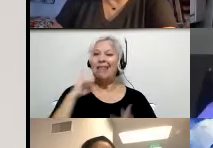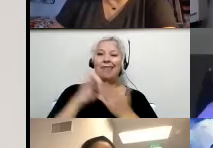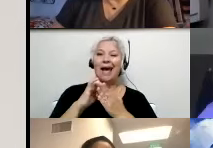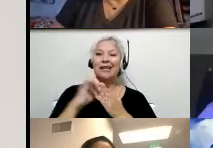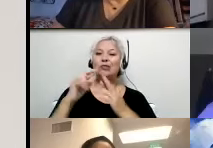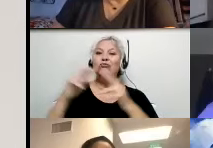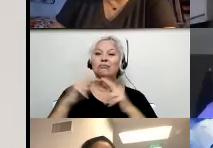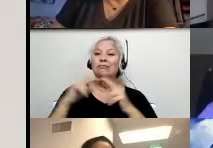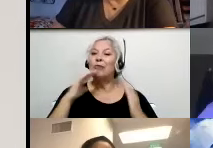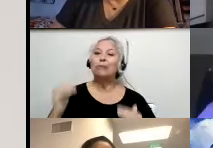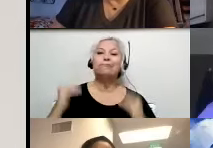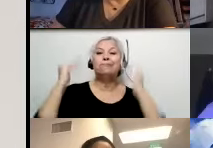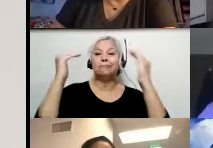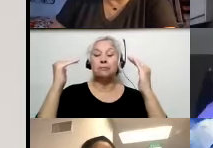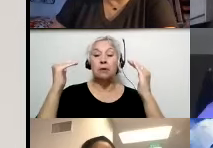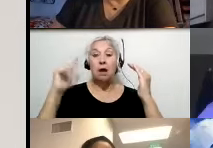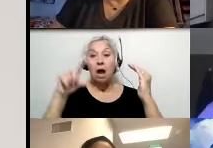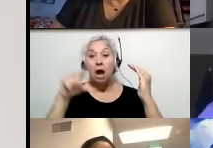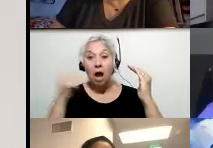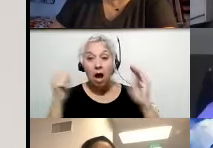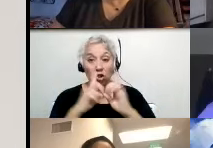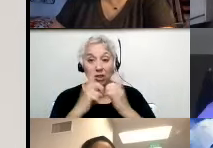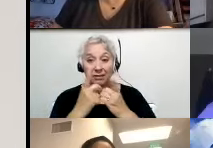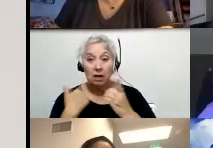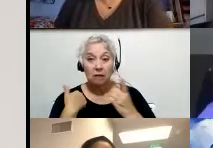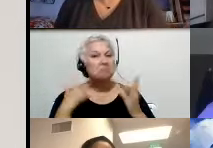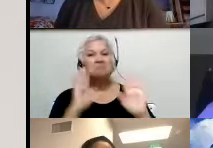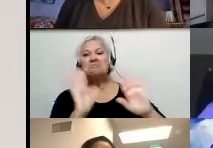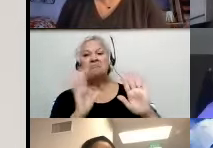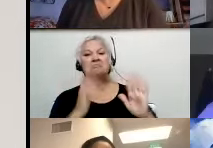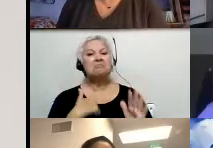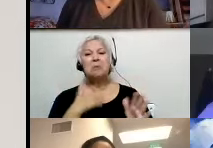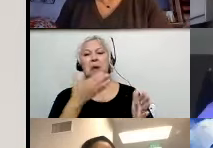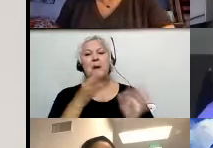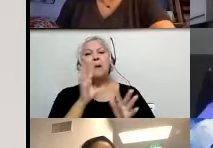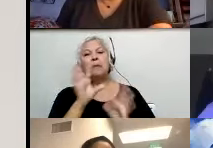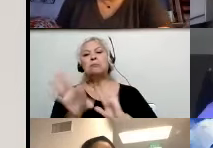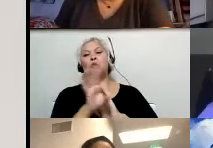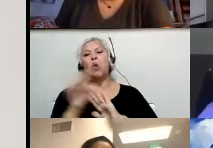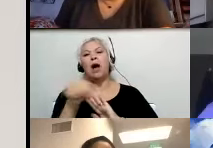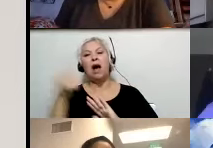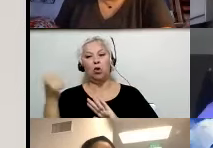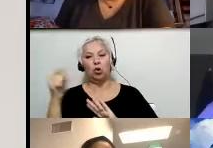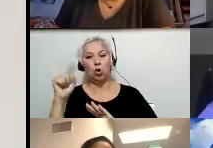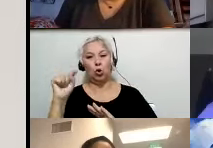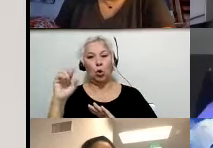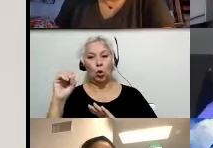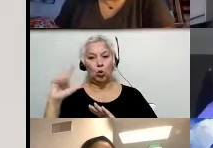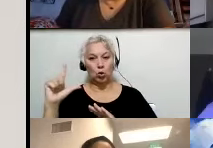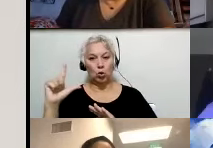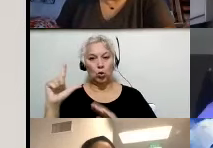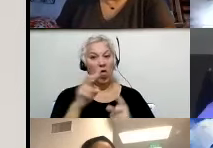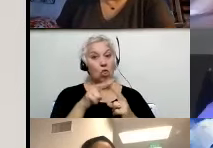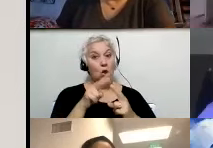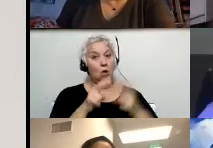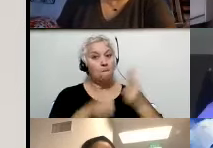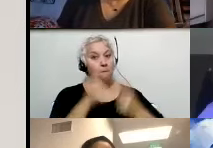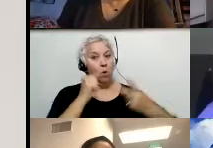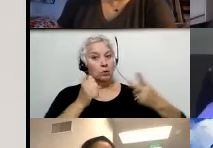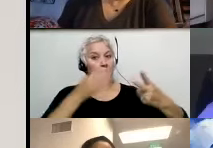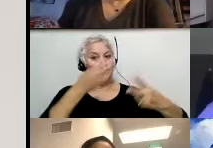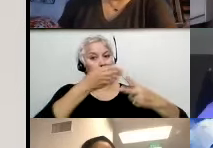Education. But some other districts have elected to have a different ICAP tool, but those are the two most common ones.